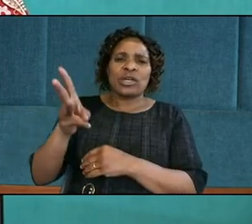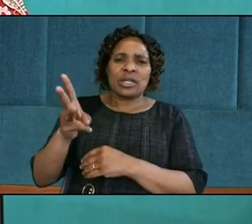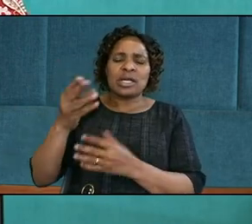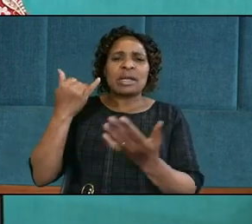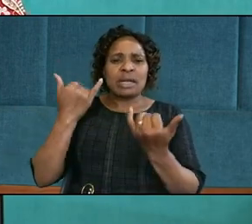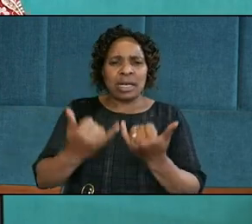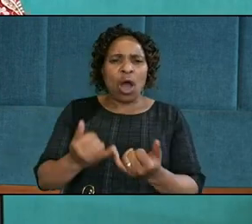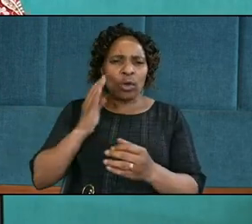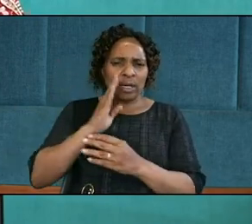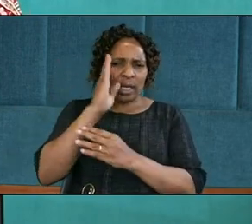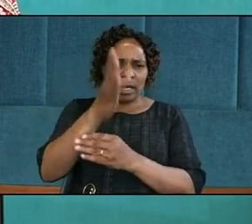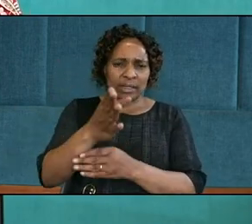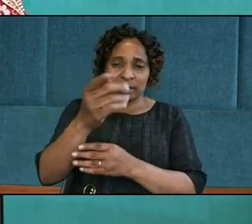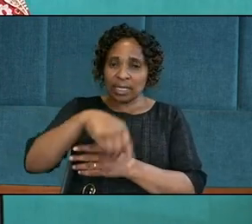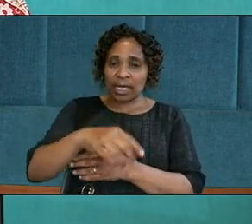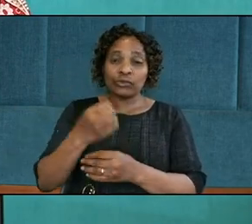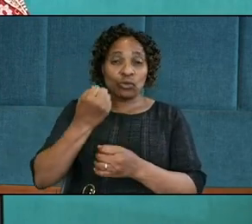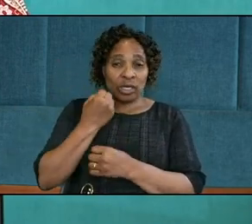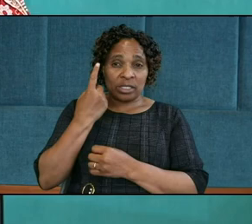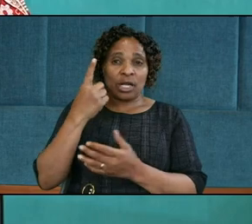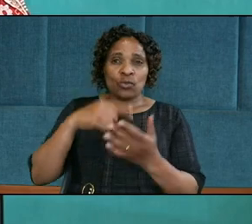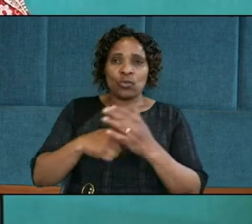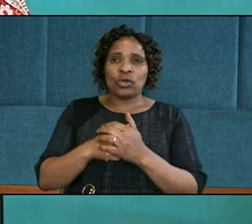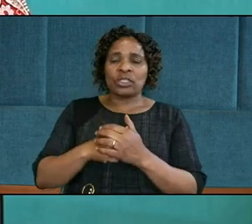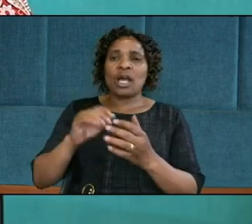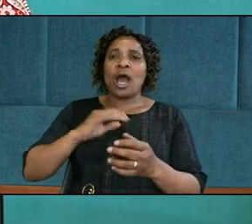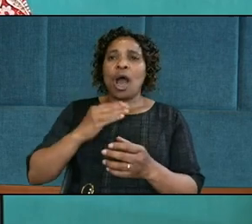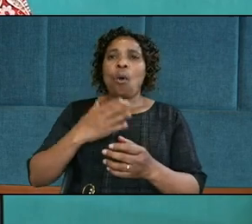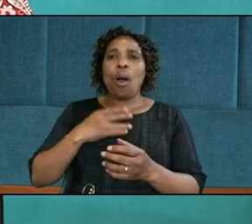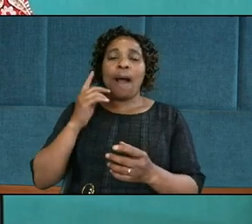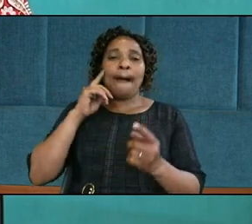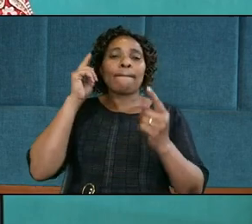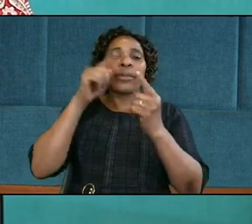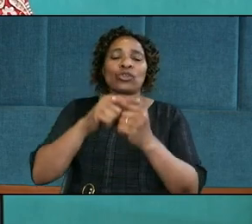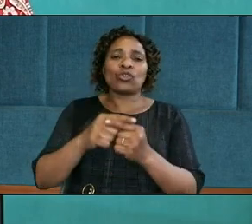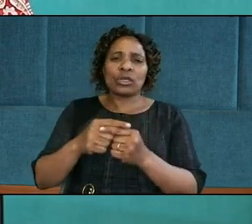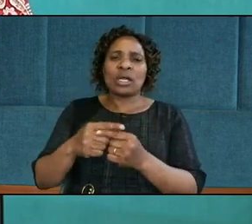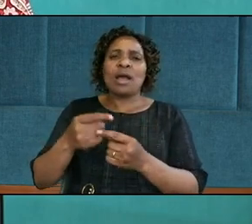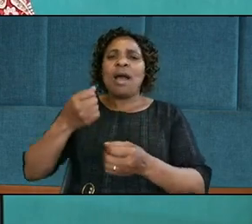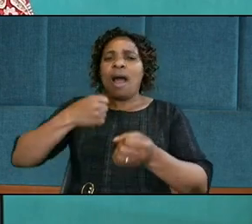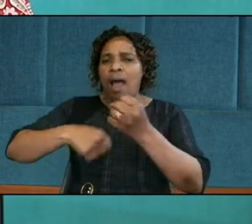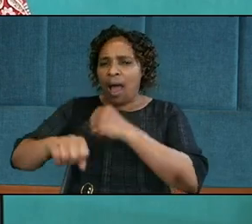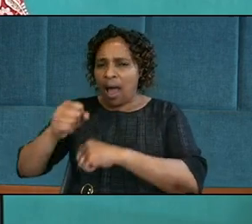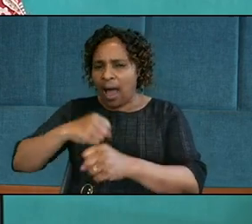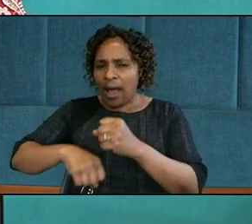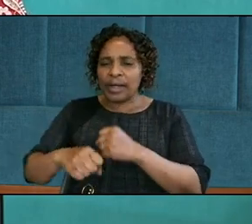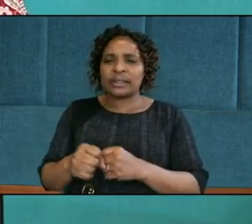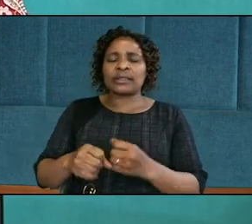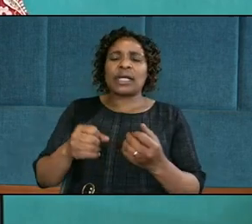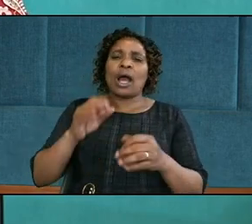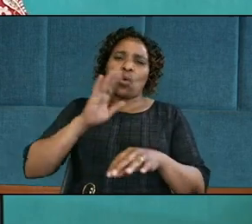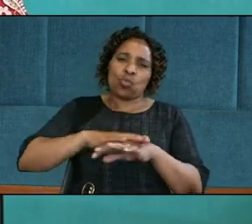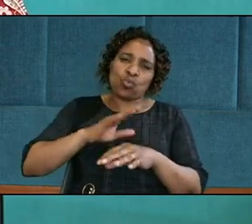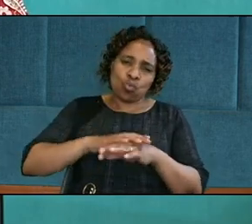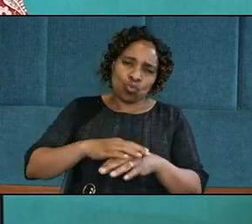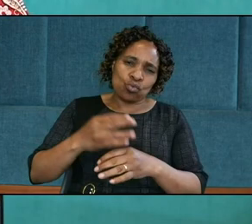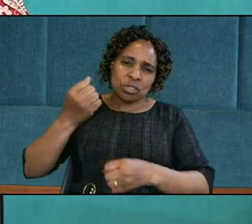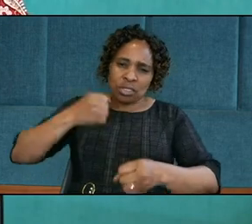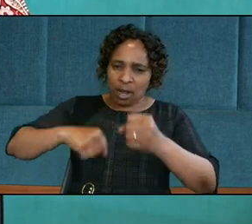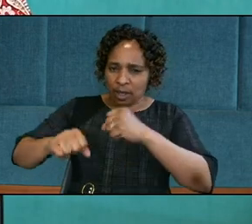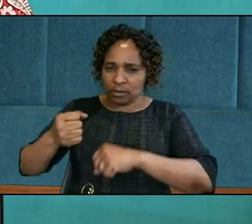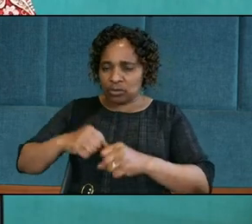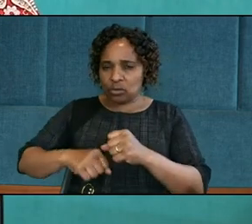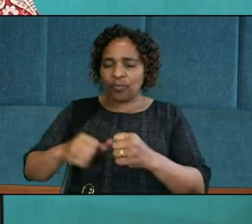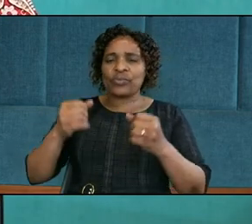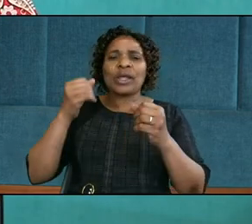really redirecting us to understand that our ambitions play a secondary role, you know, and that essentially